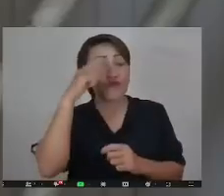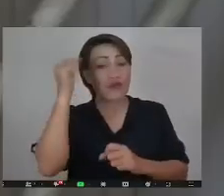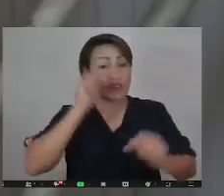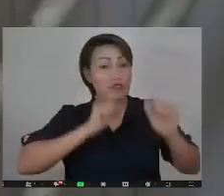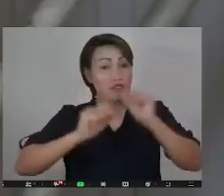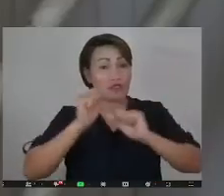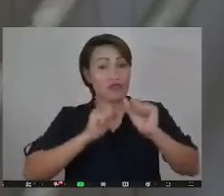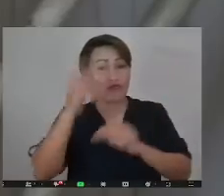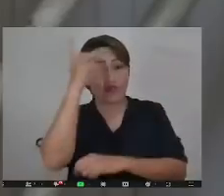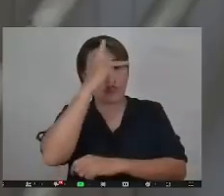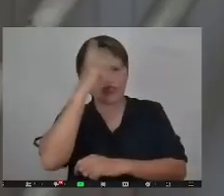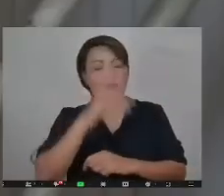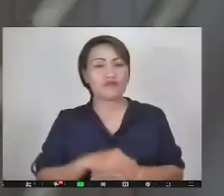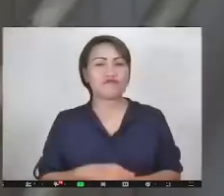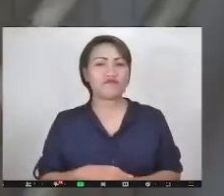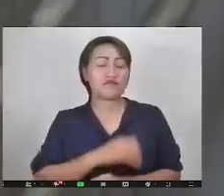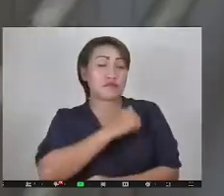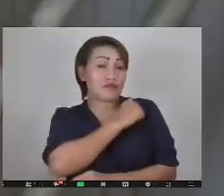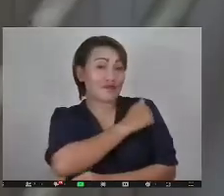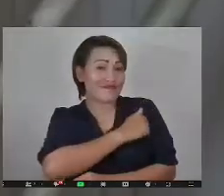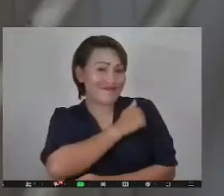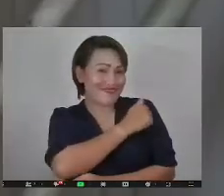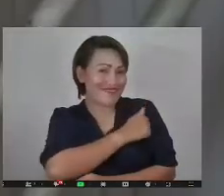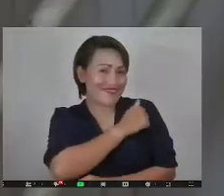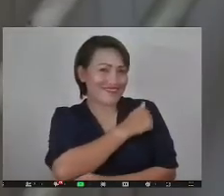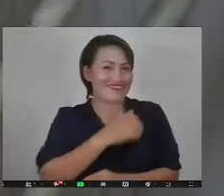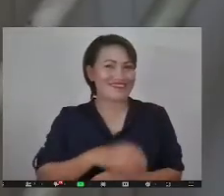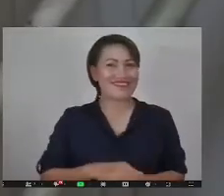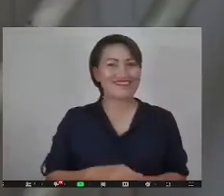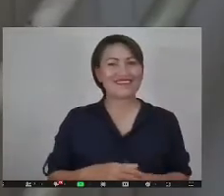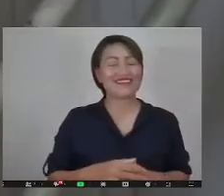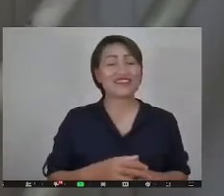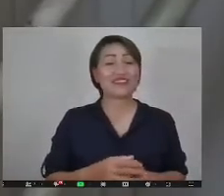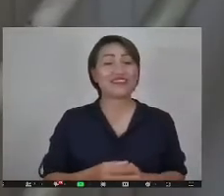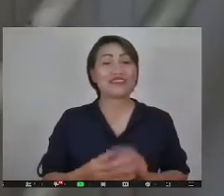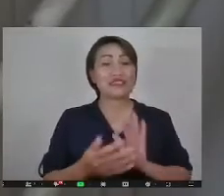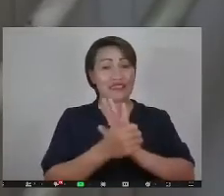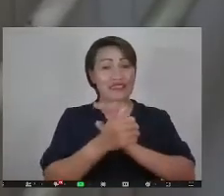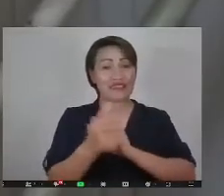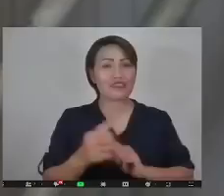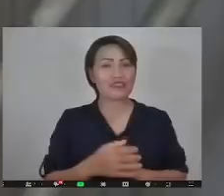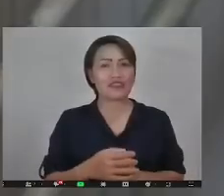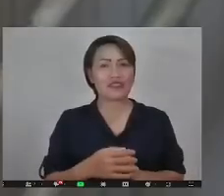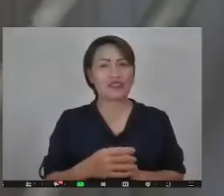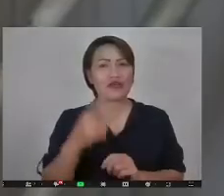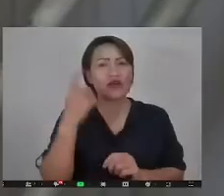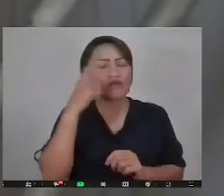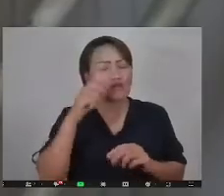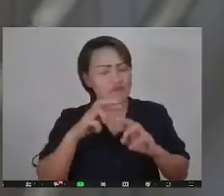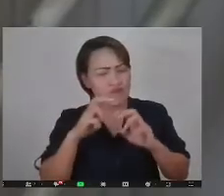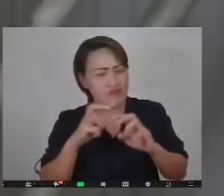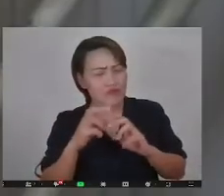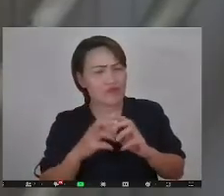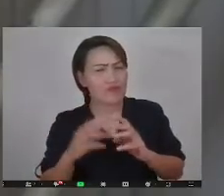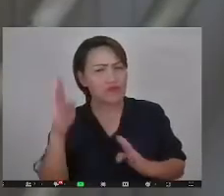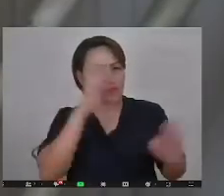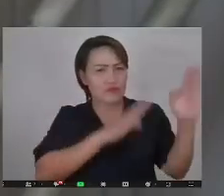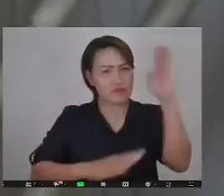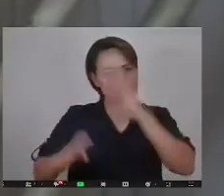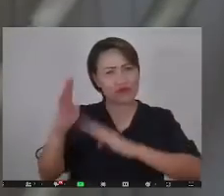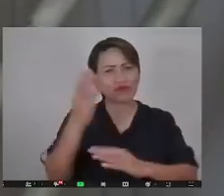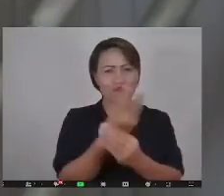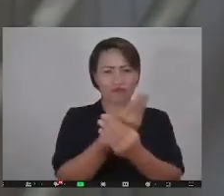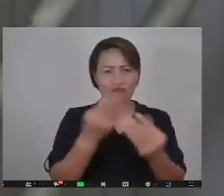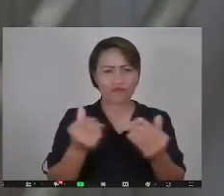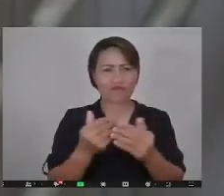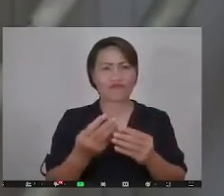and skills, as well as the development of critical thinking and problem solving.